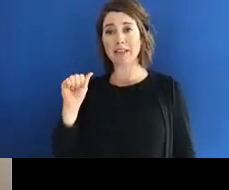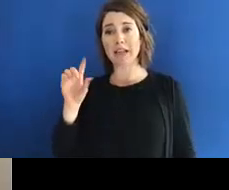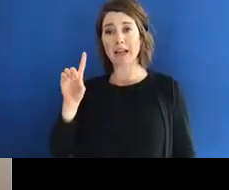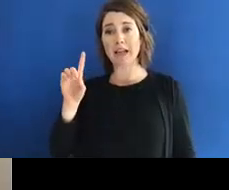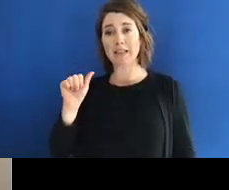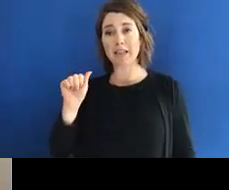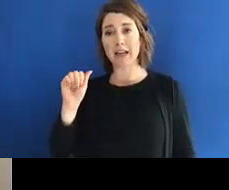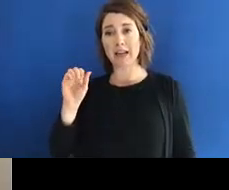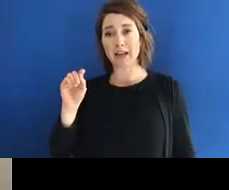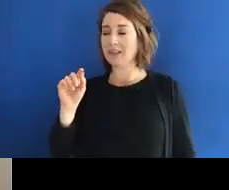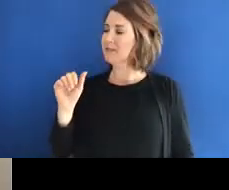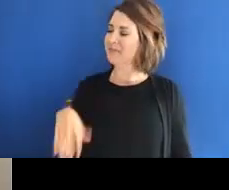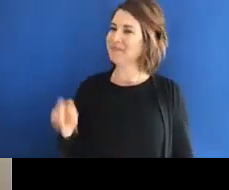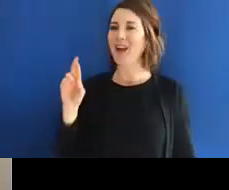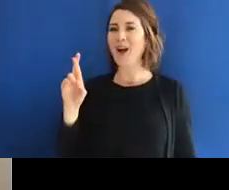rsadata@ed.gov as well.